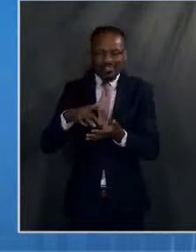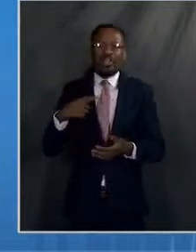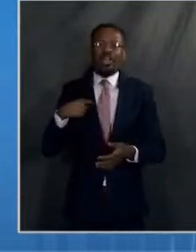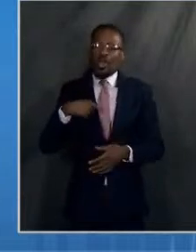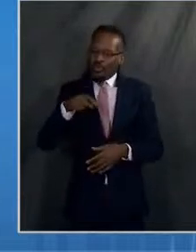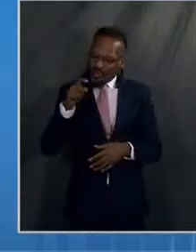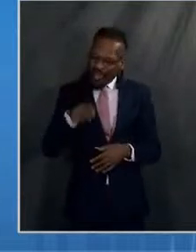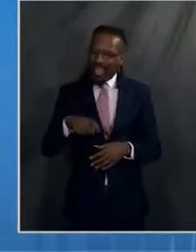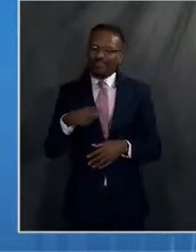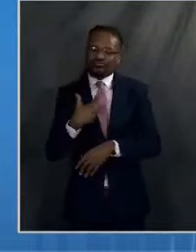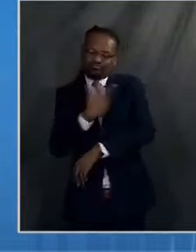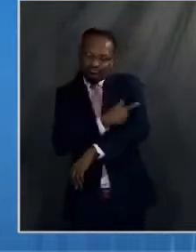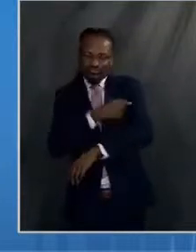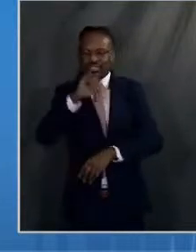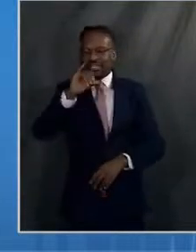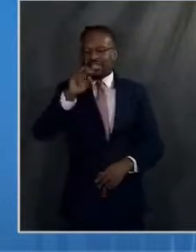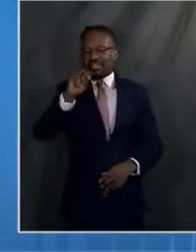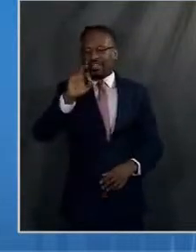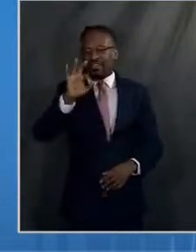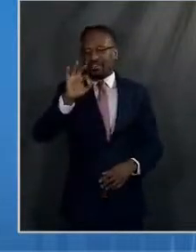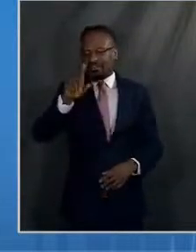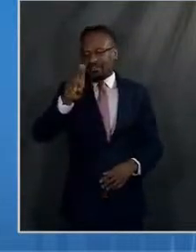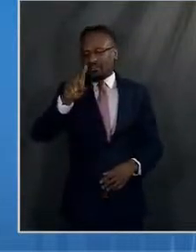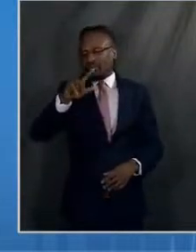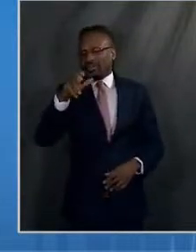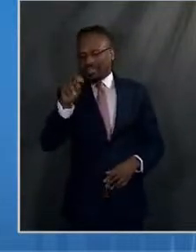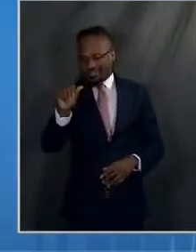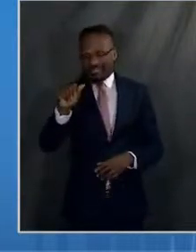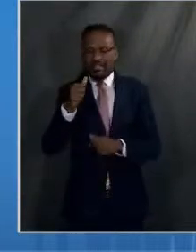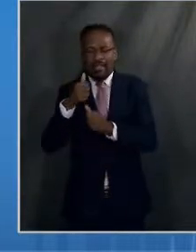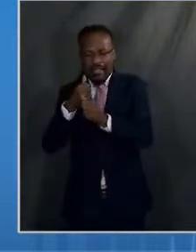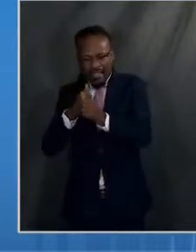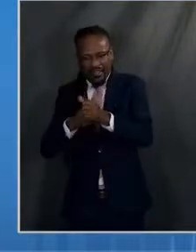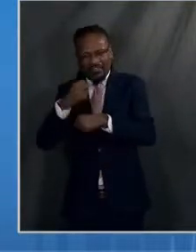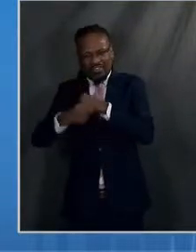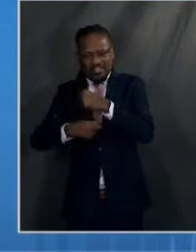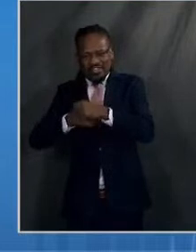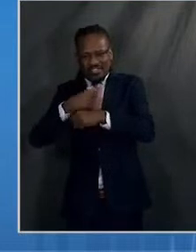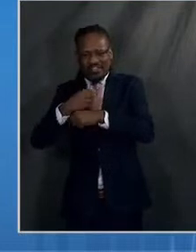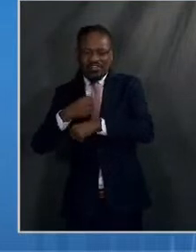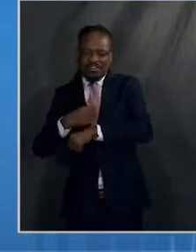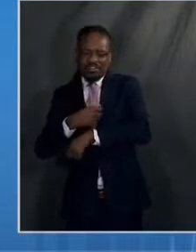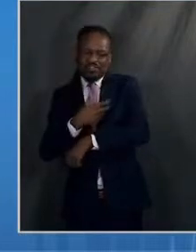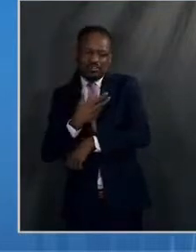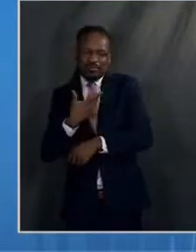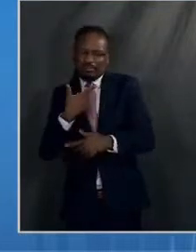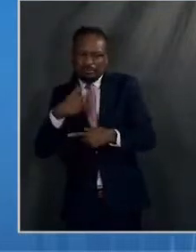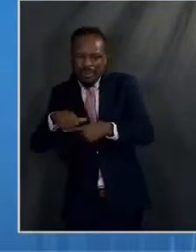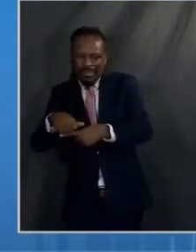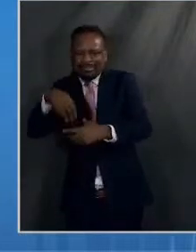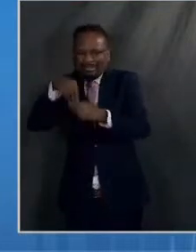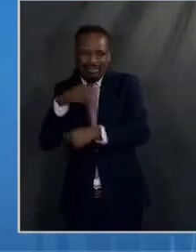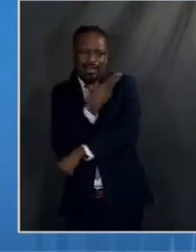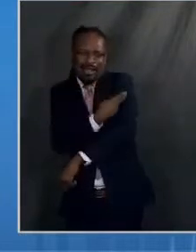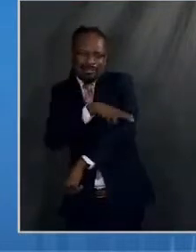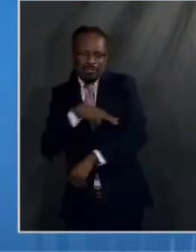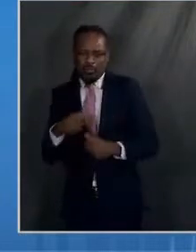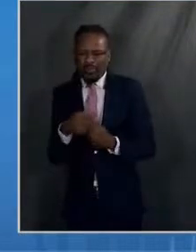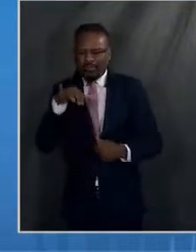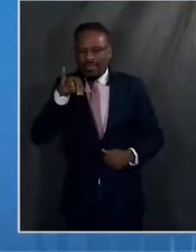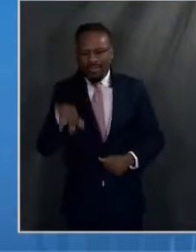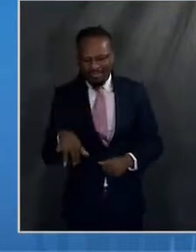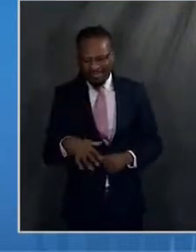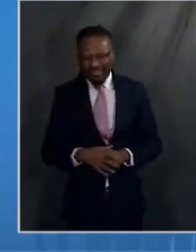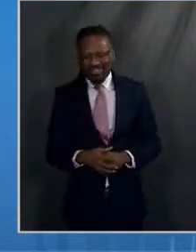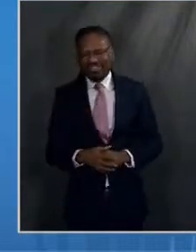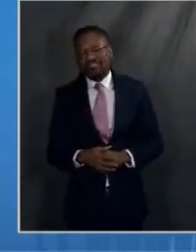shot every year. That's because we have plentiful vaccinations available. But it's no time to talk about that now while we still